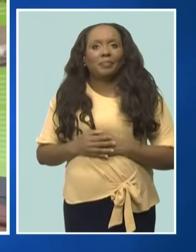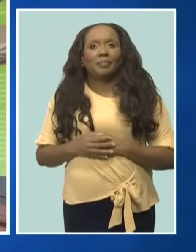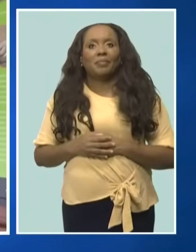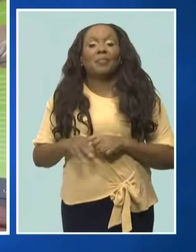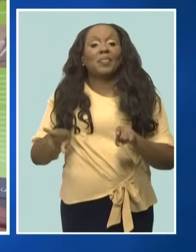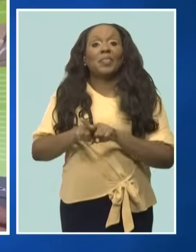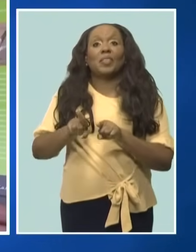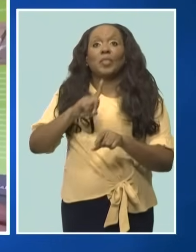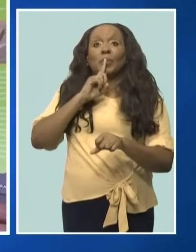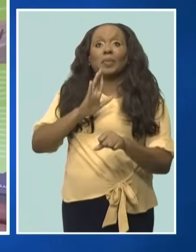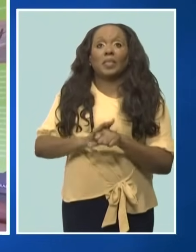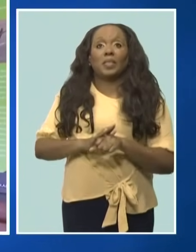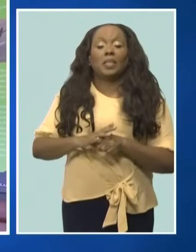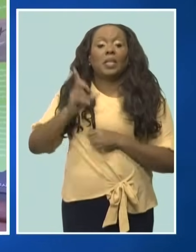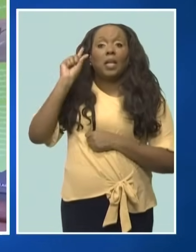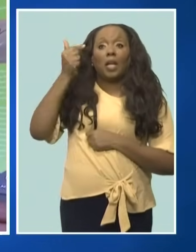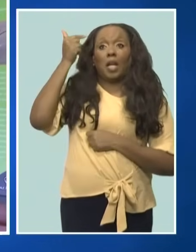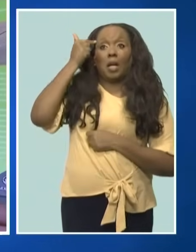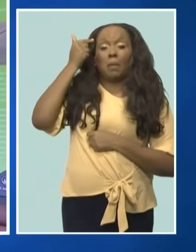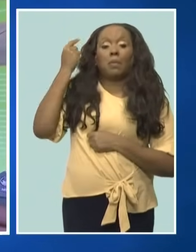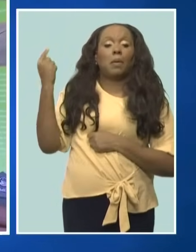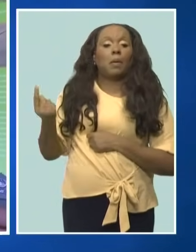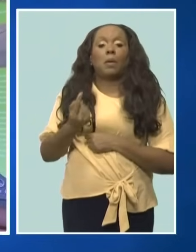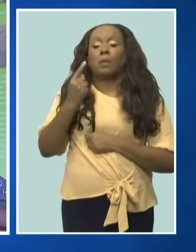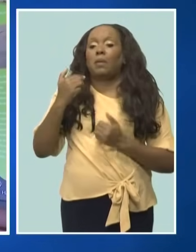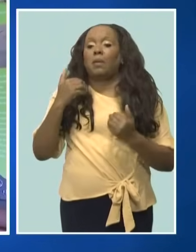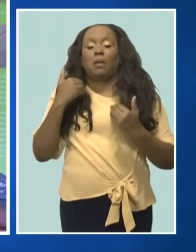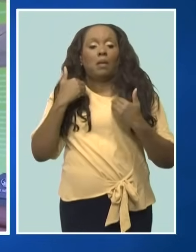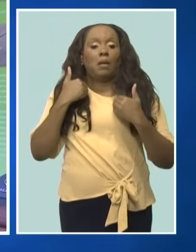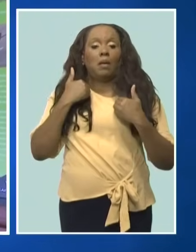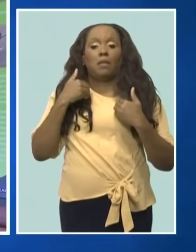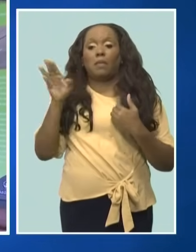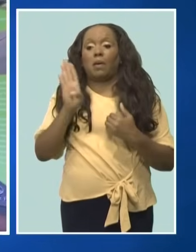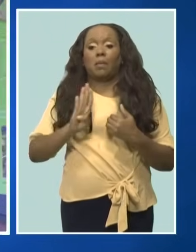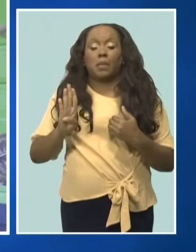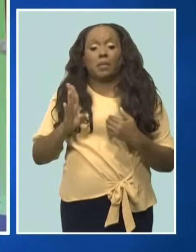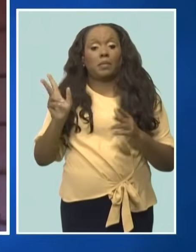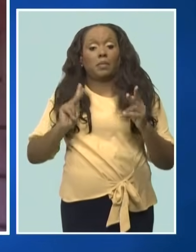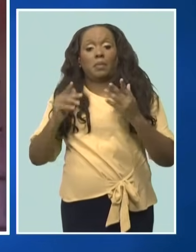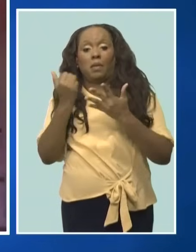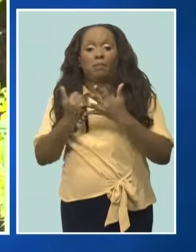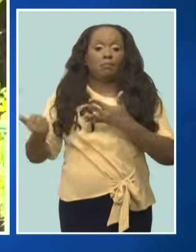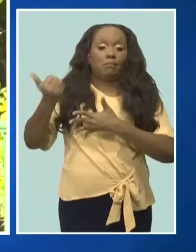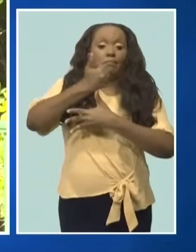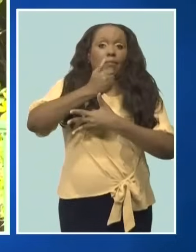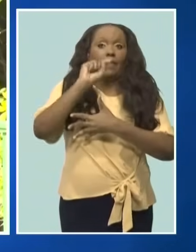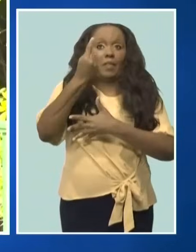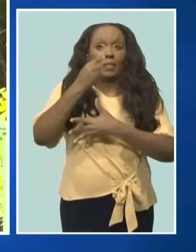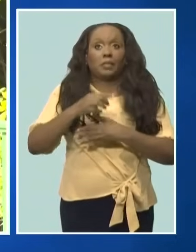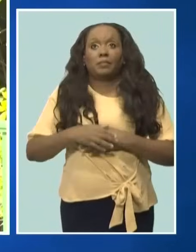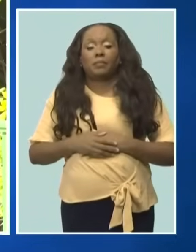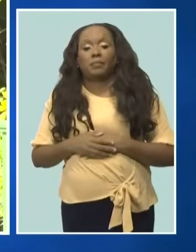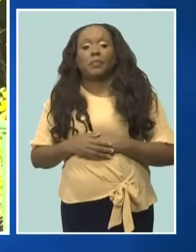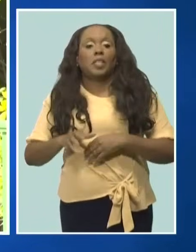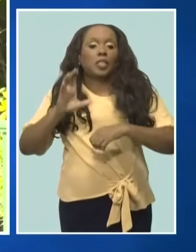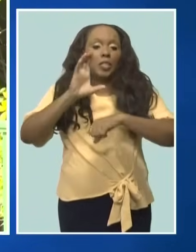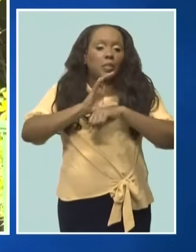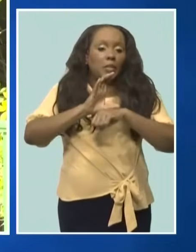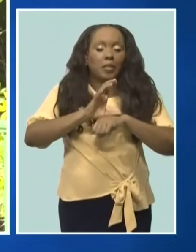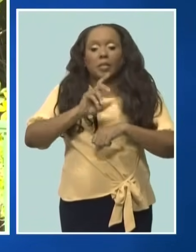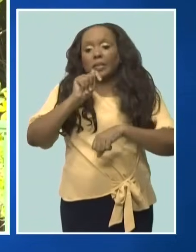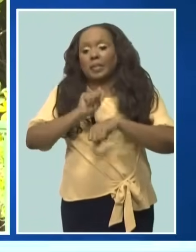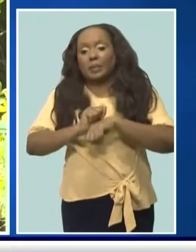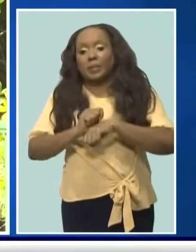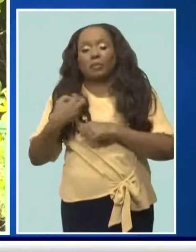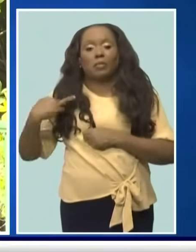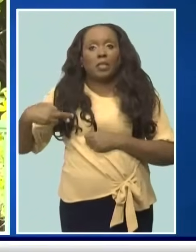pledges that the government will always put Barbados and its people first. To the churches, to the temples, to the